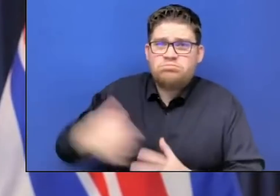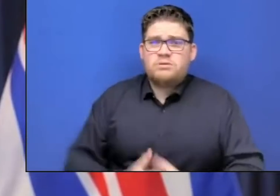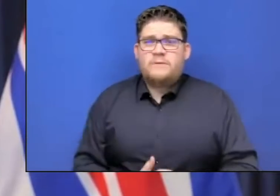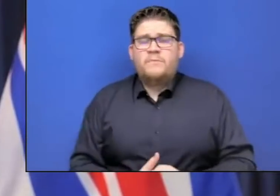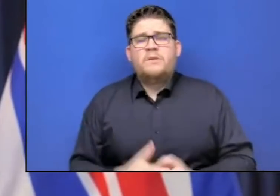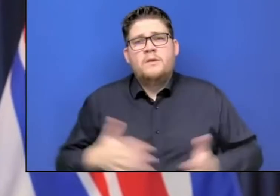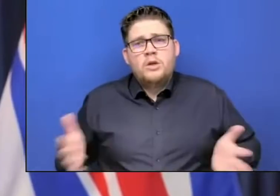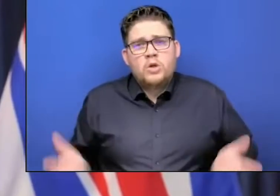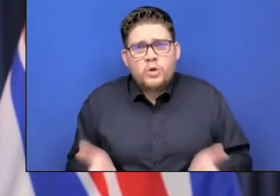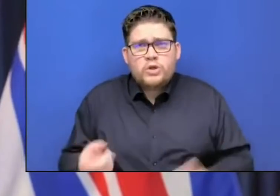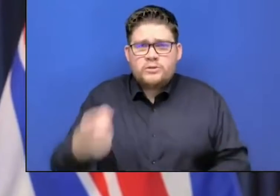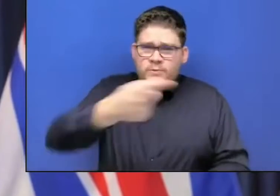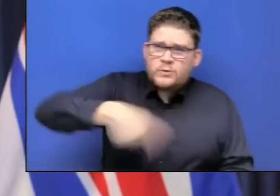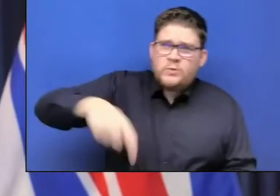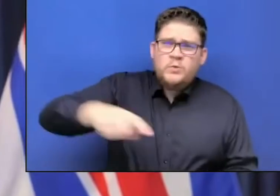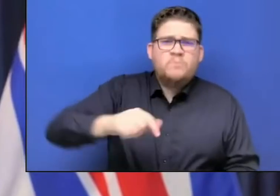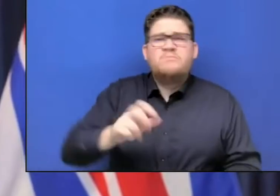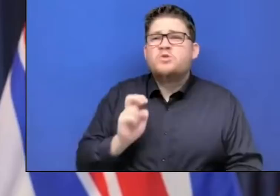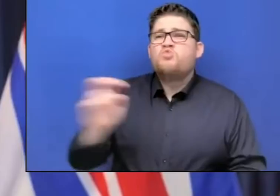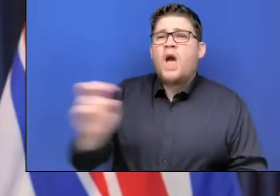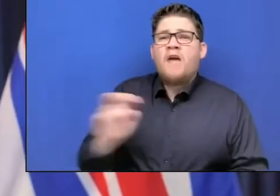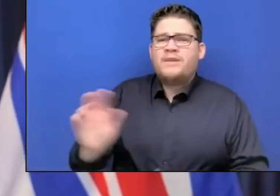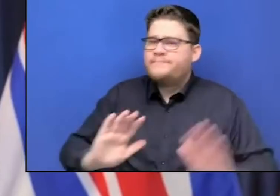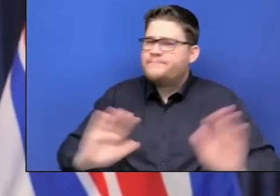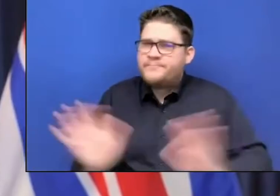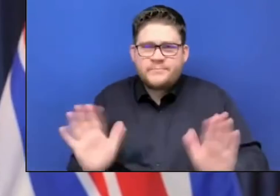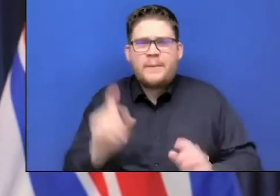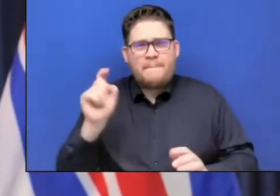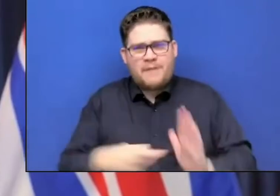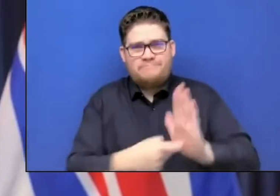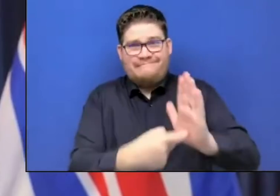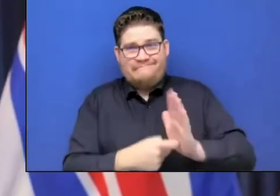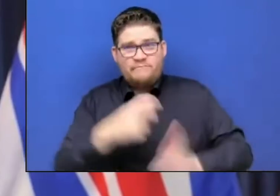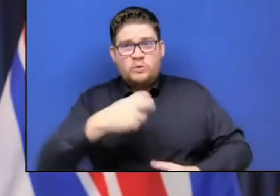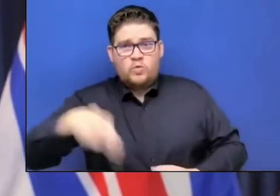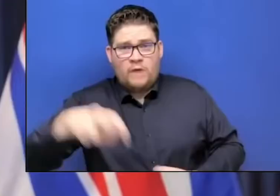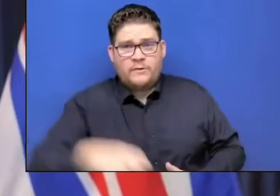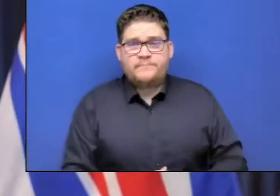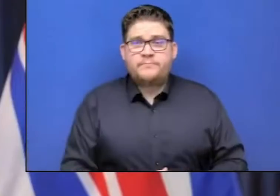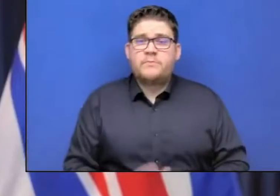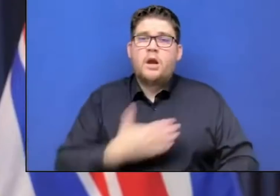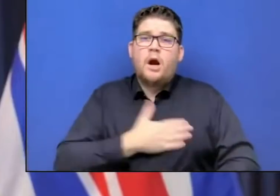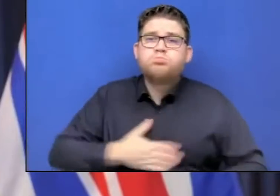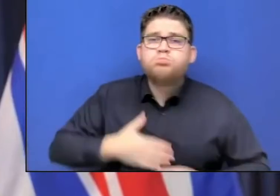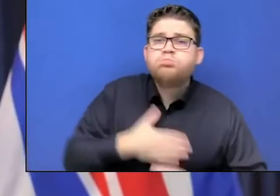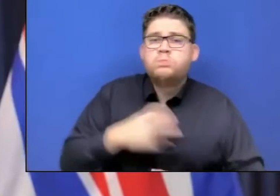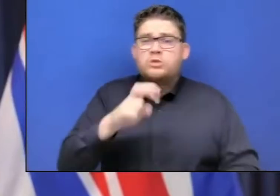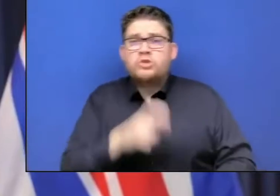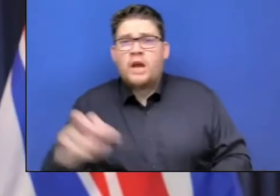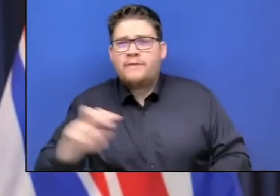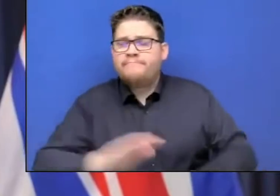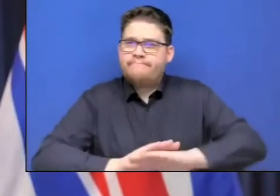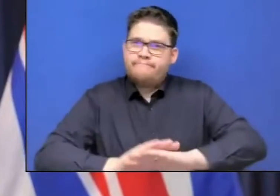travel unless it is essential. This is not the time for travel for leisure purposes. Our transportation infrastructure